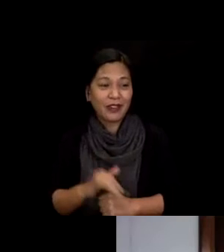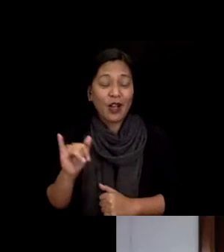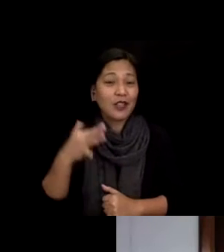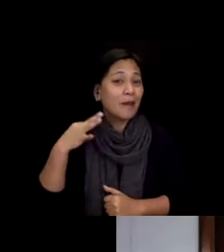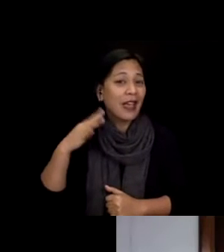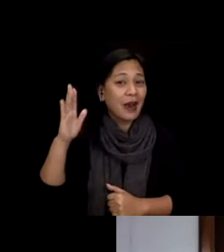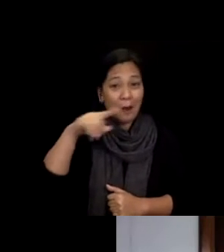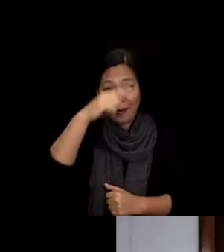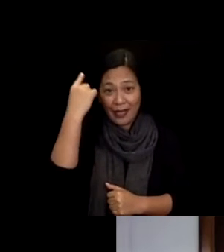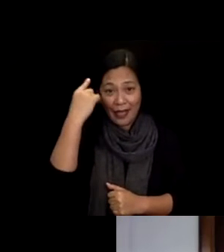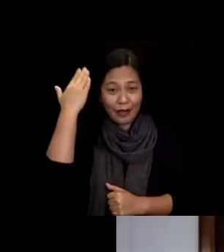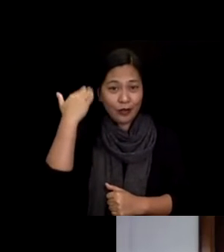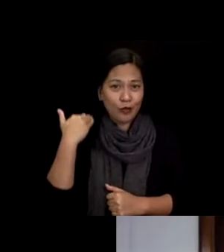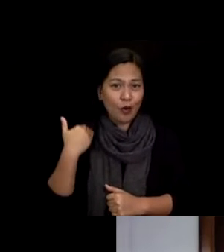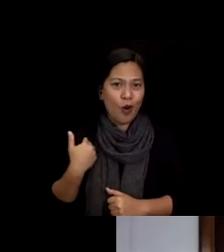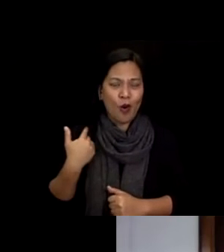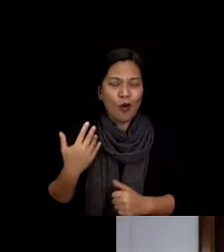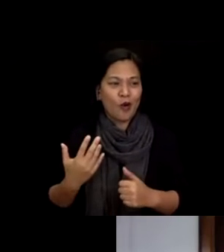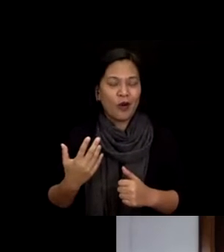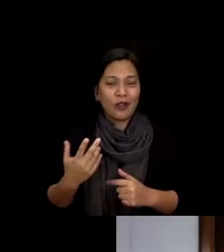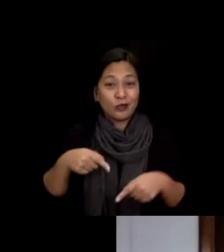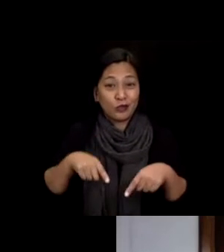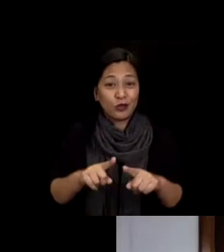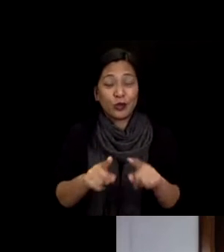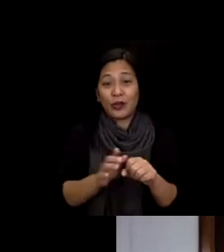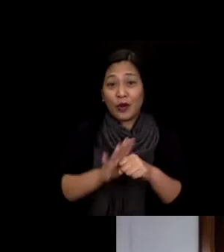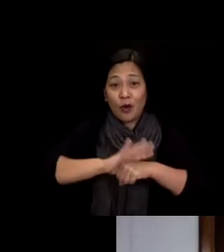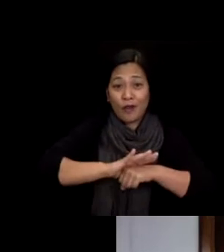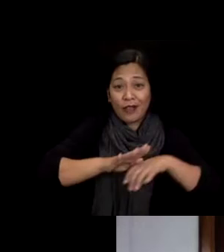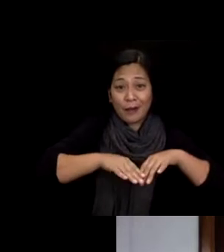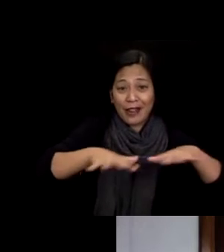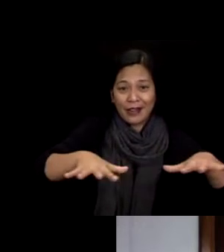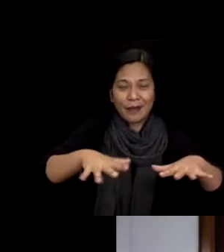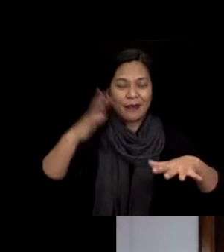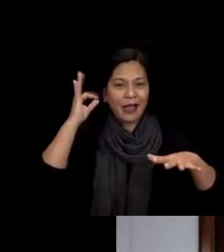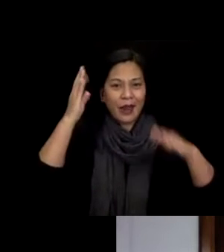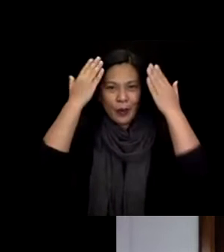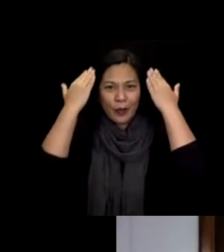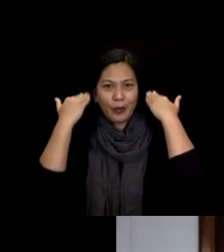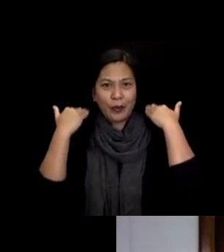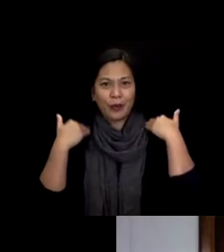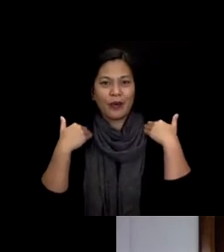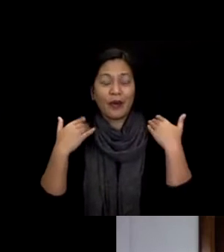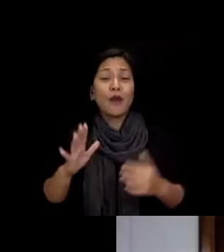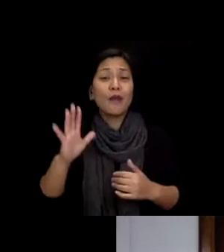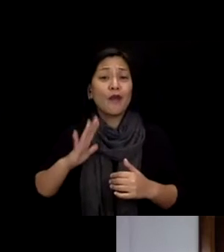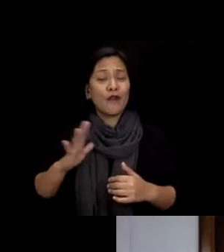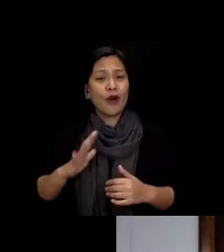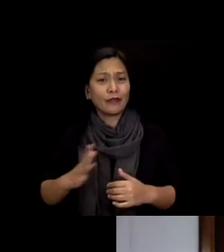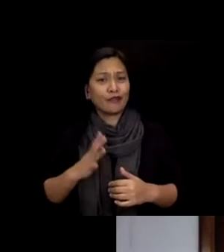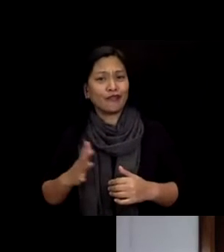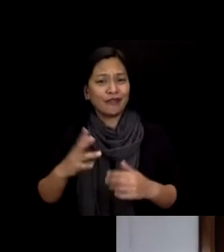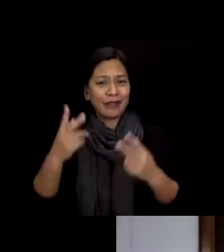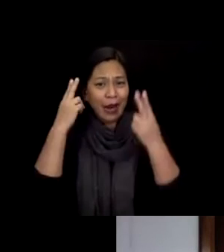let grow just throughout the course of the pandemic. So it started off as a really cropped haircut. And if you can imagine, it's sort